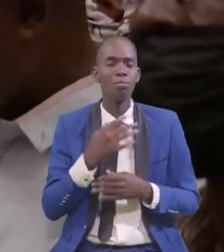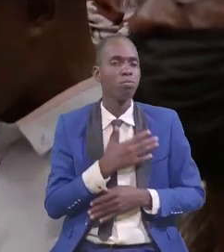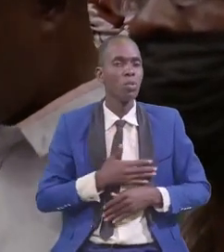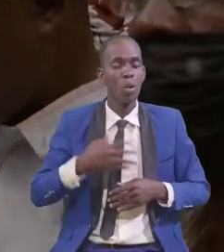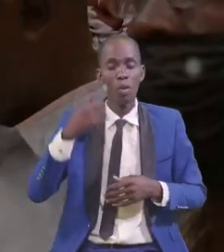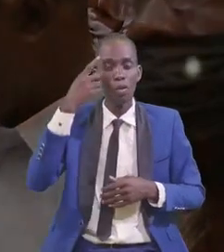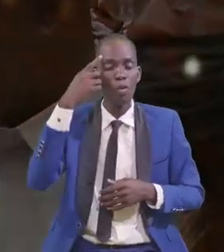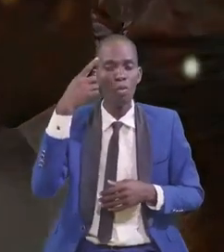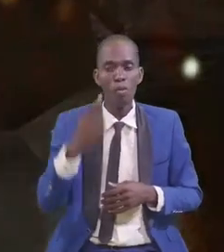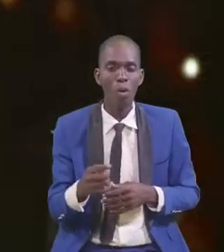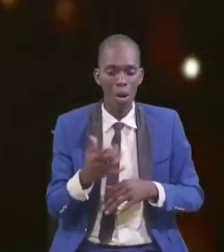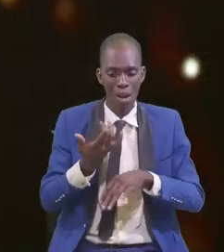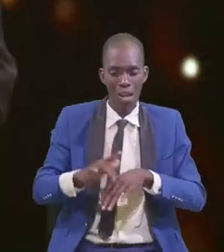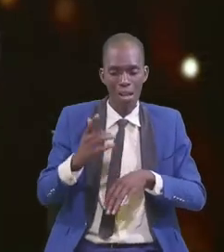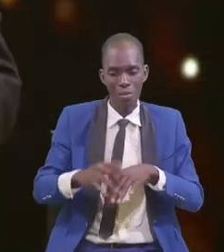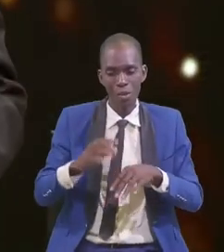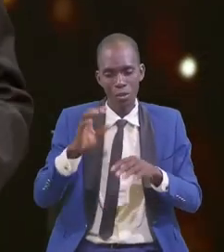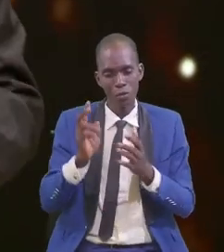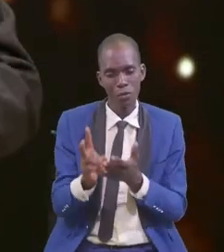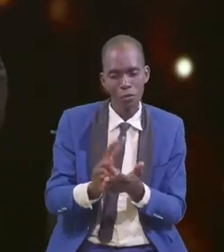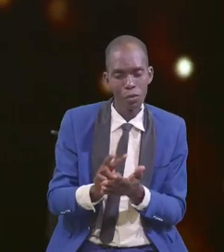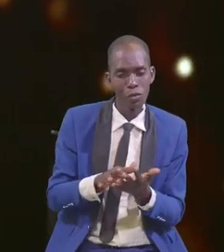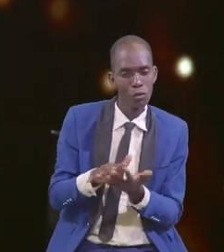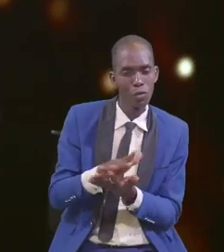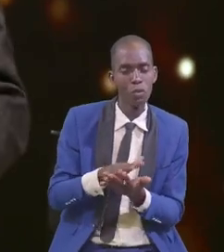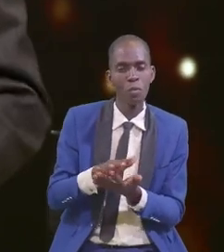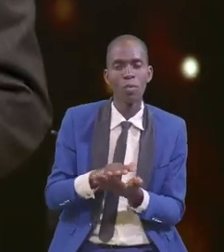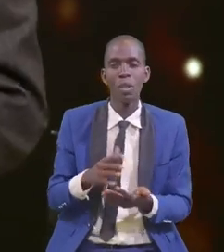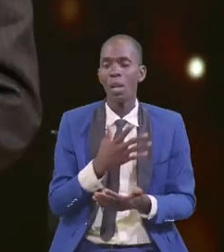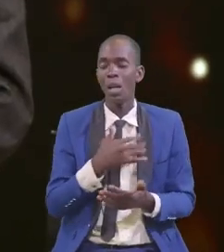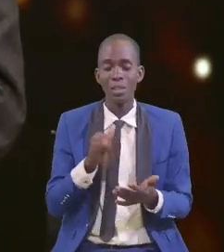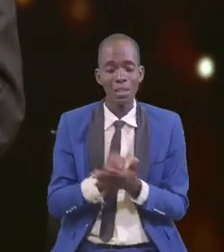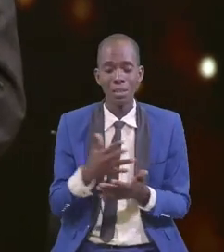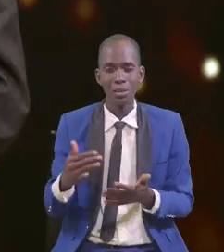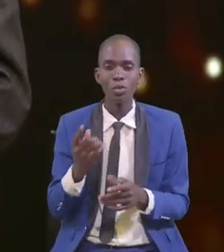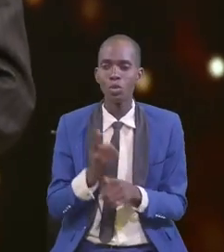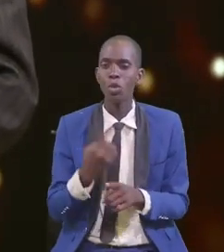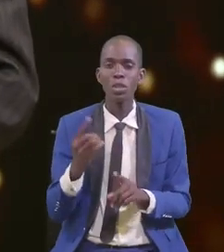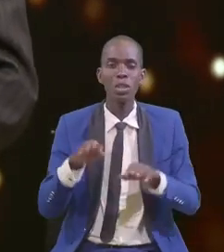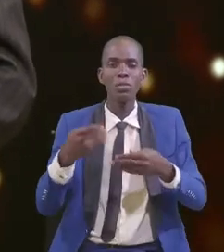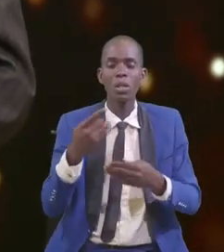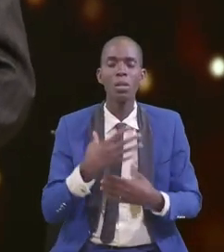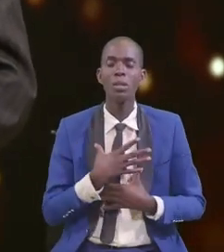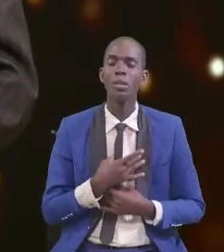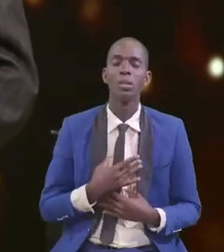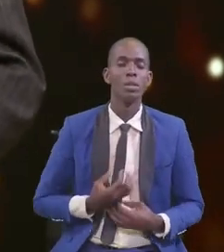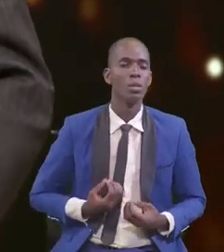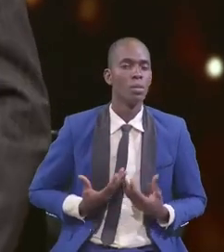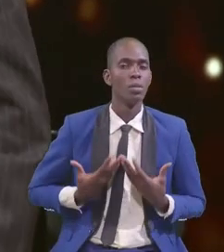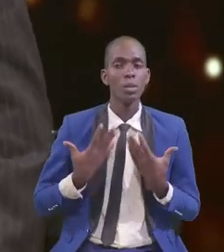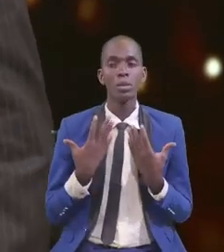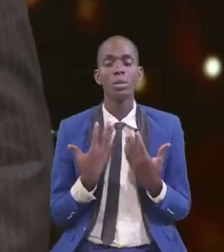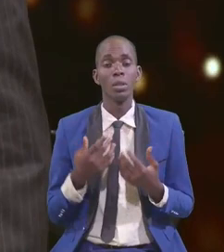just interests them. And they cannot go without the pleasures of this life.